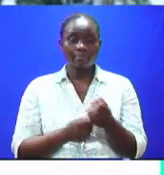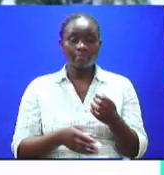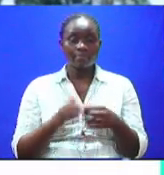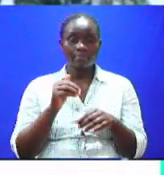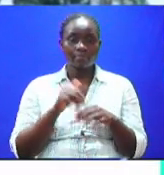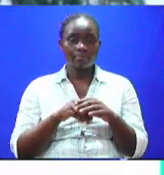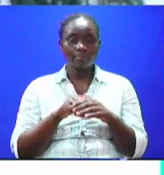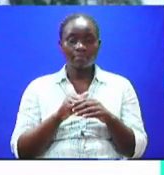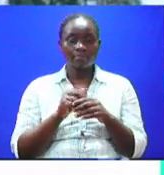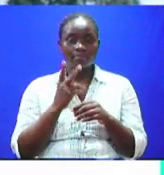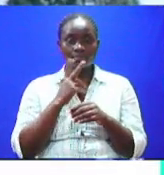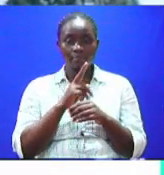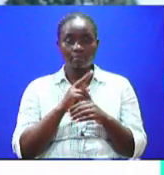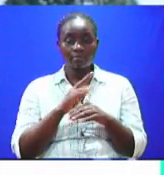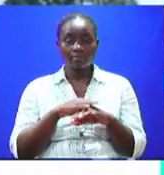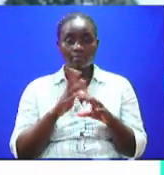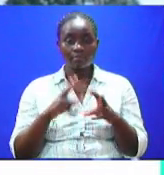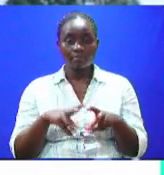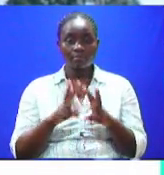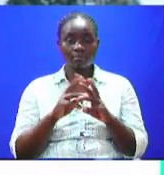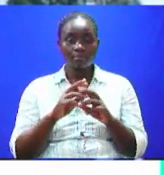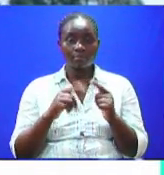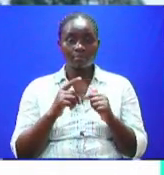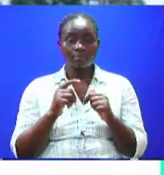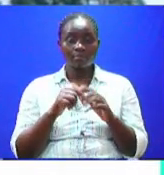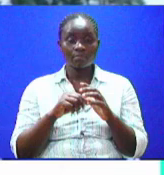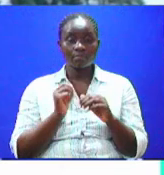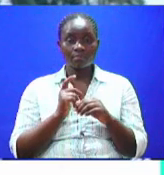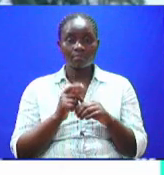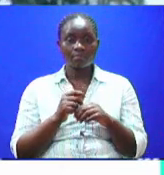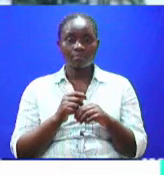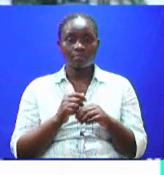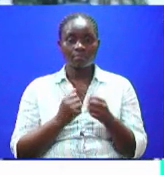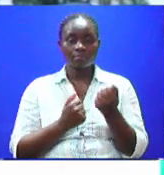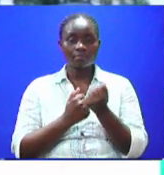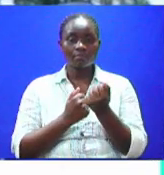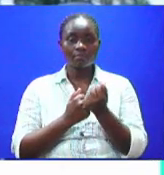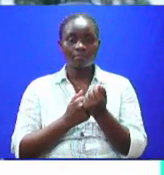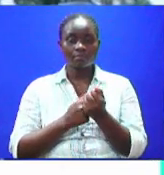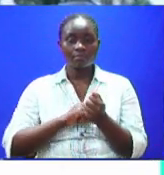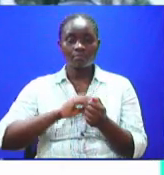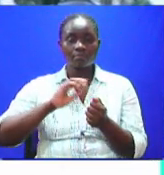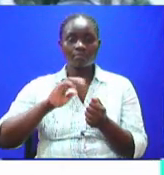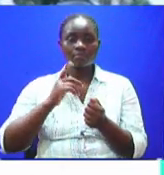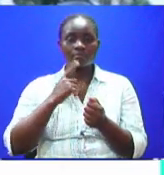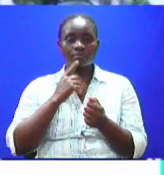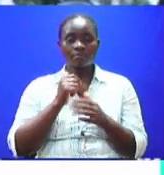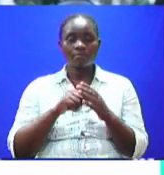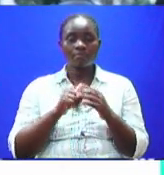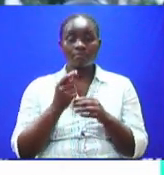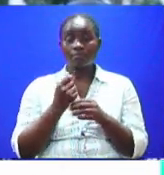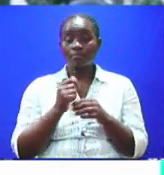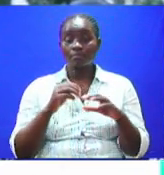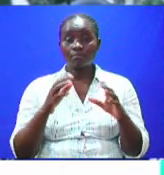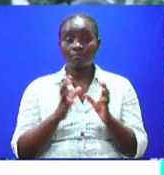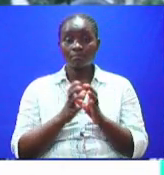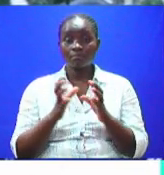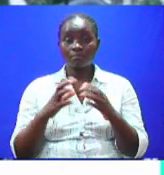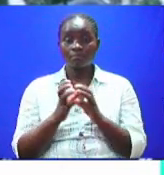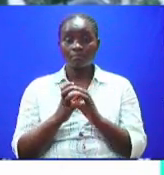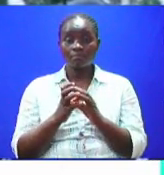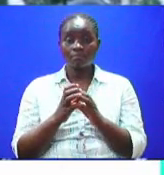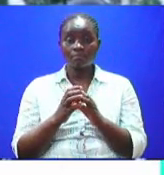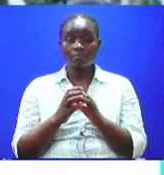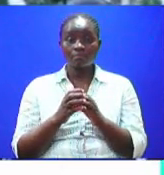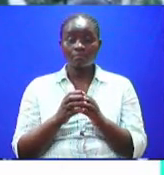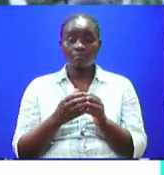looking on ways we are going to partner with a few sponsors within the county. We have spoken to a few companies. Chema Jani Chai,